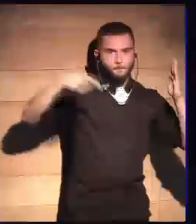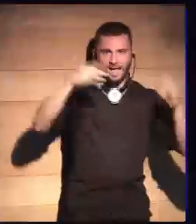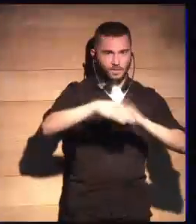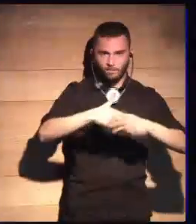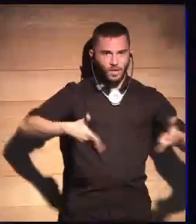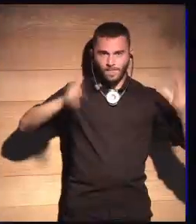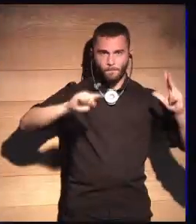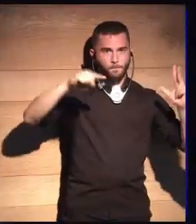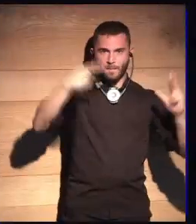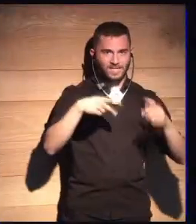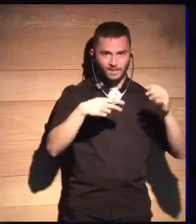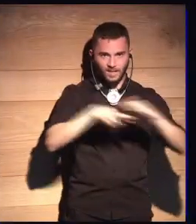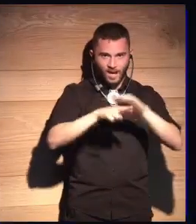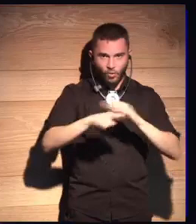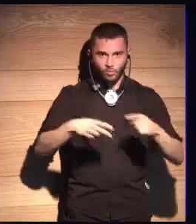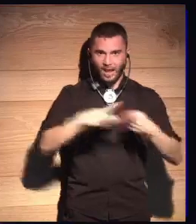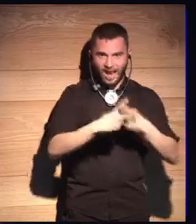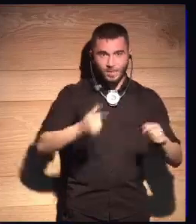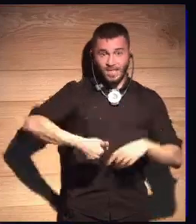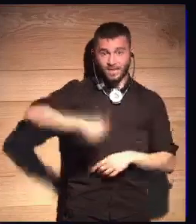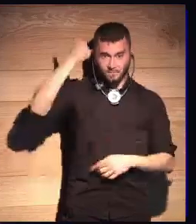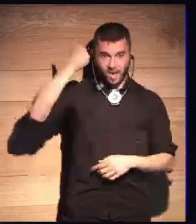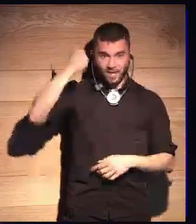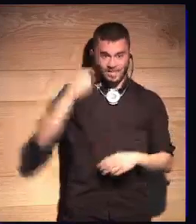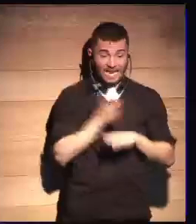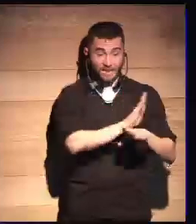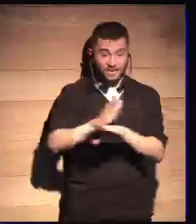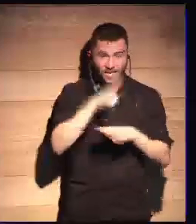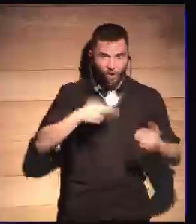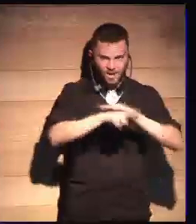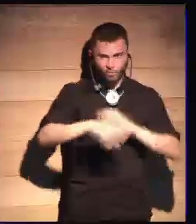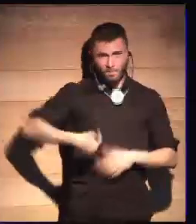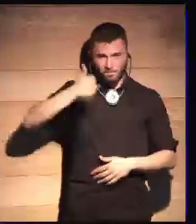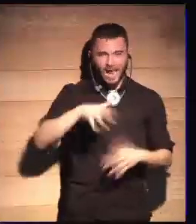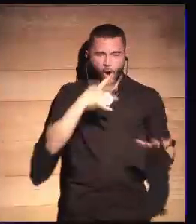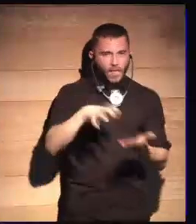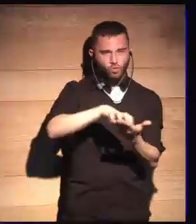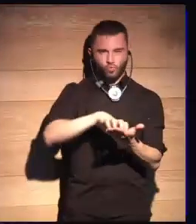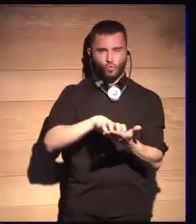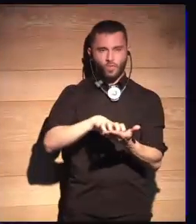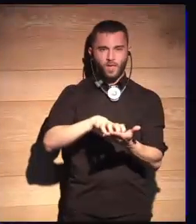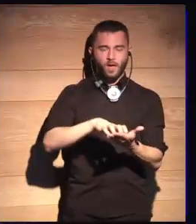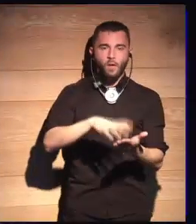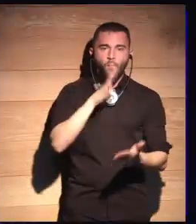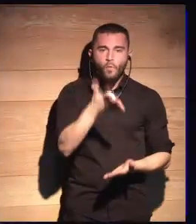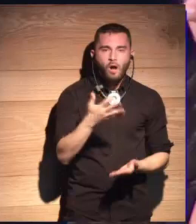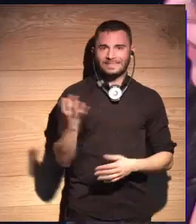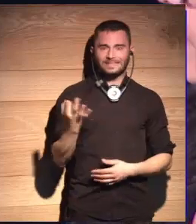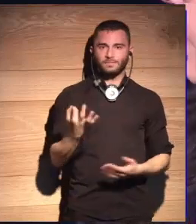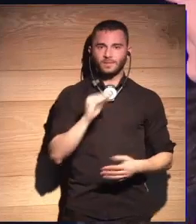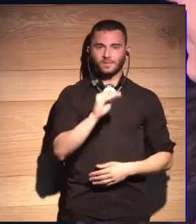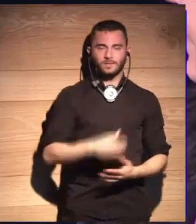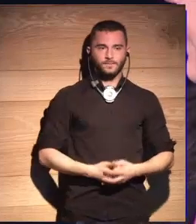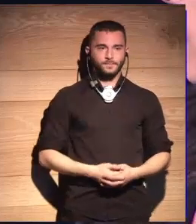most clear democratic area that we have seen in the world, that is being questioned.